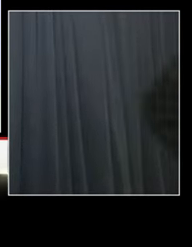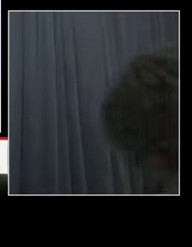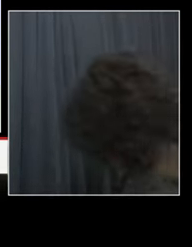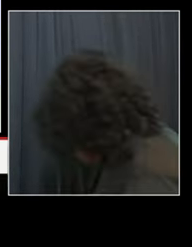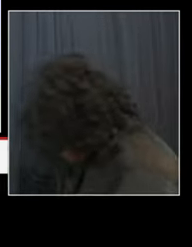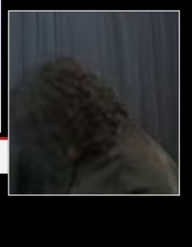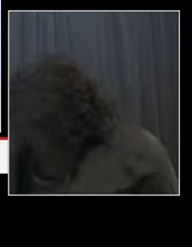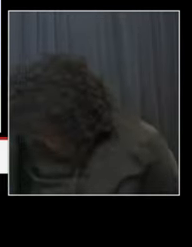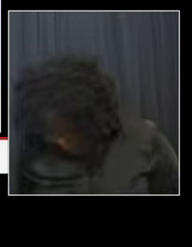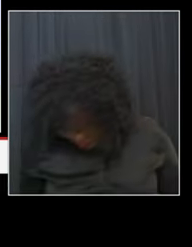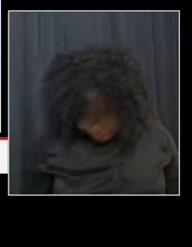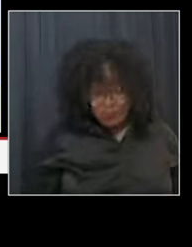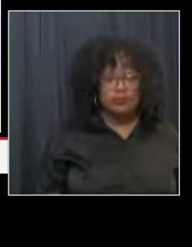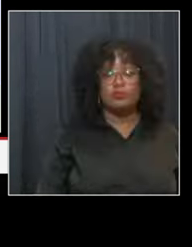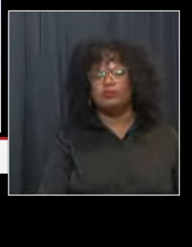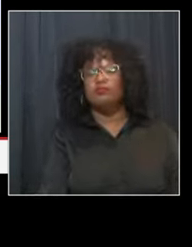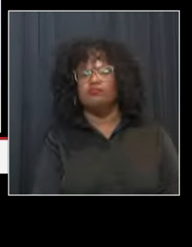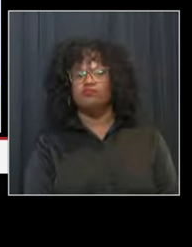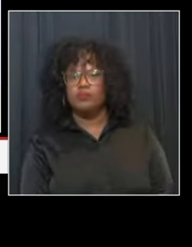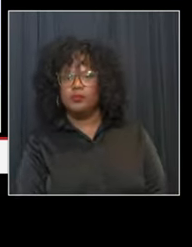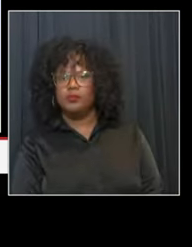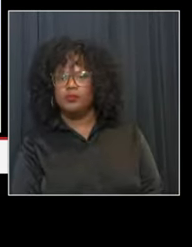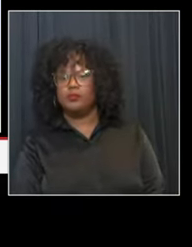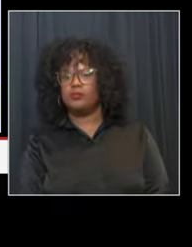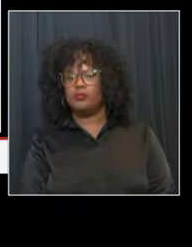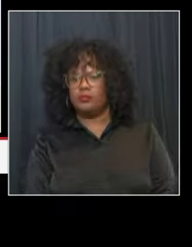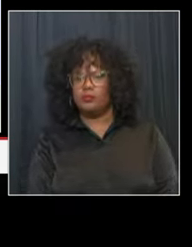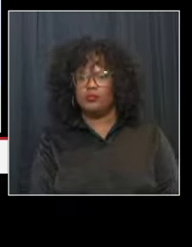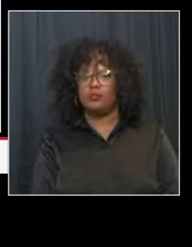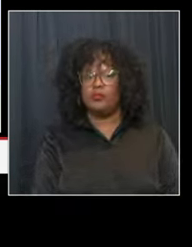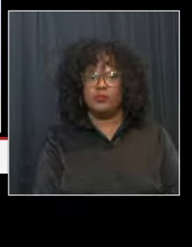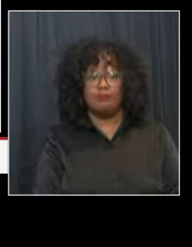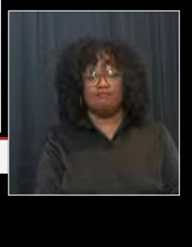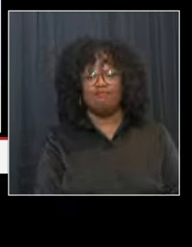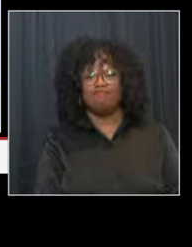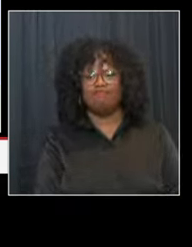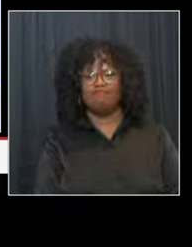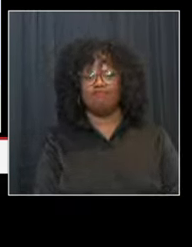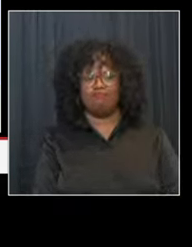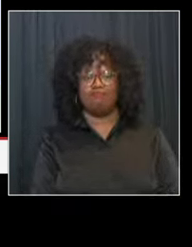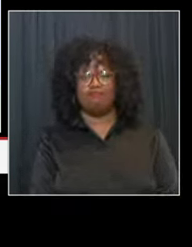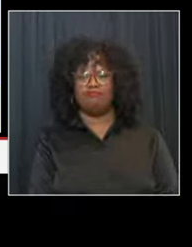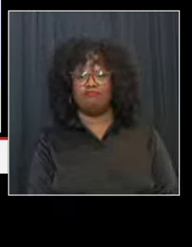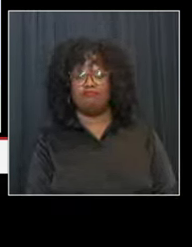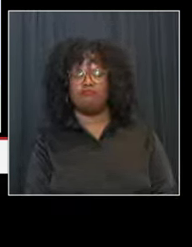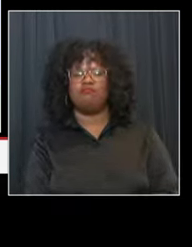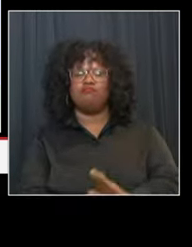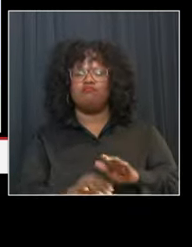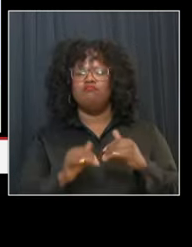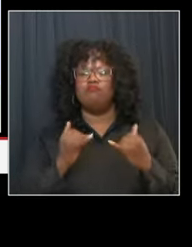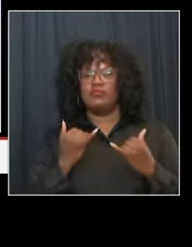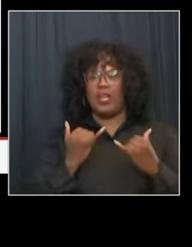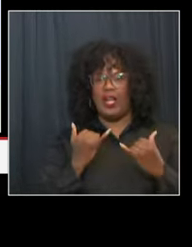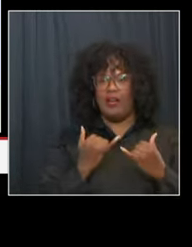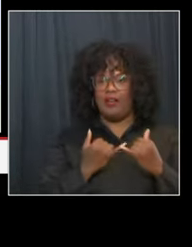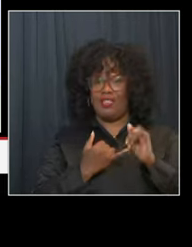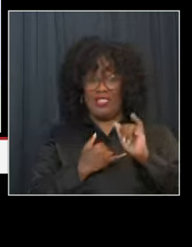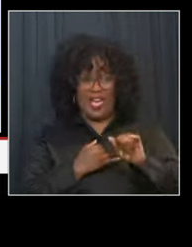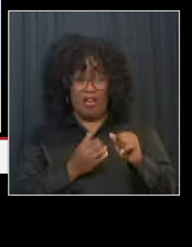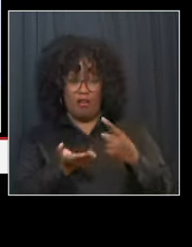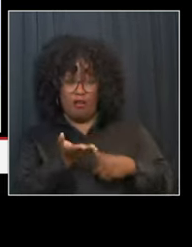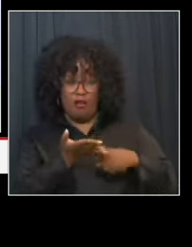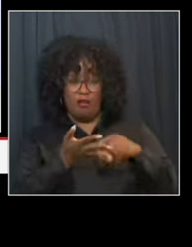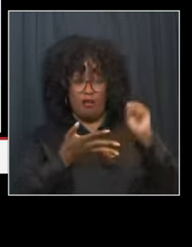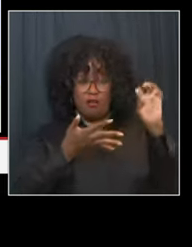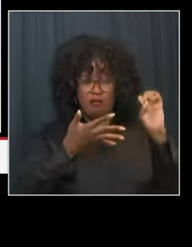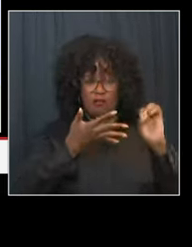Mayor, that's the sort of the slide run that concludes our discussion of how we got to the 25 supplemental. I didn't know if Okay. you wanted to pause here